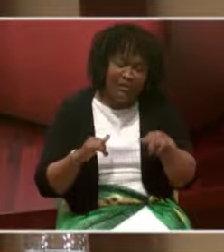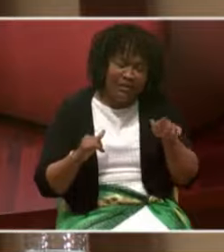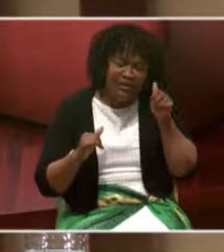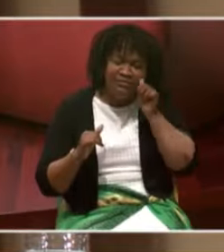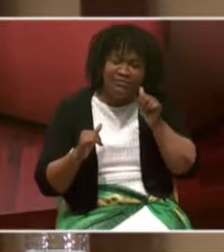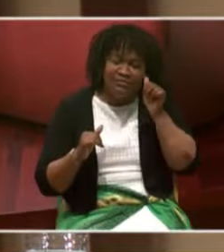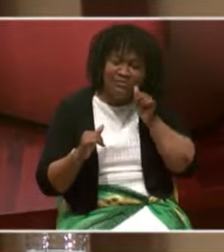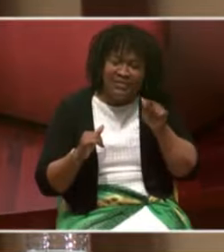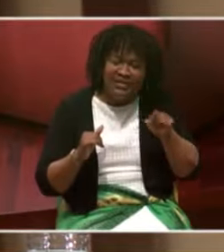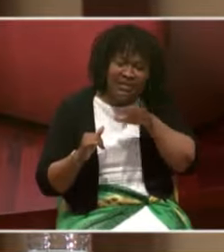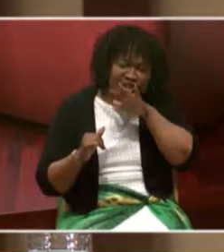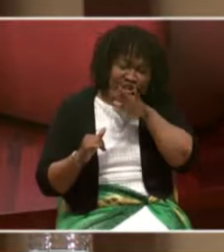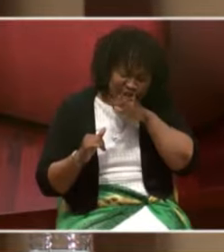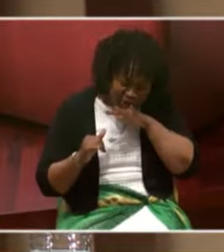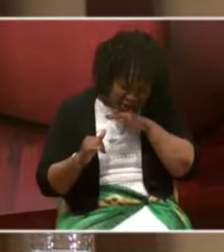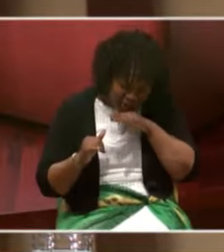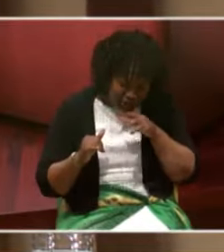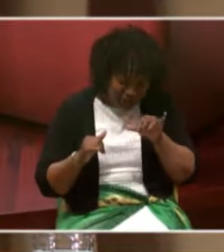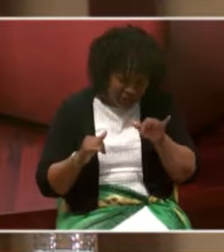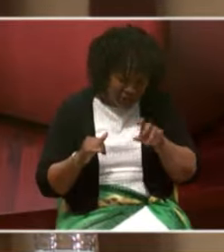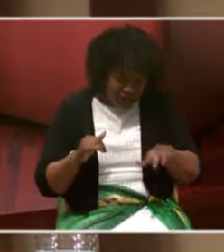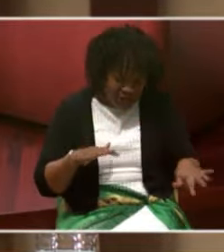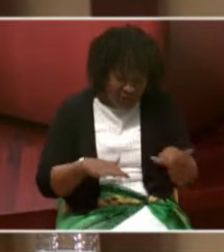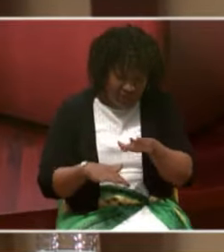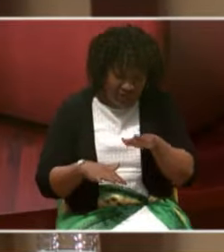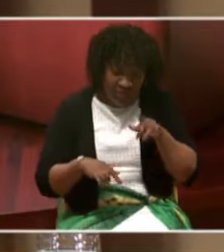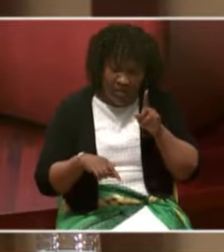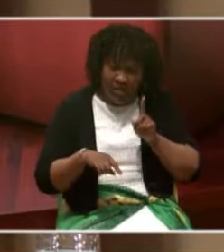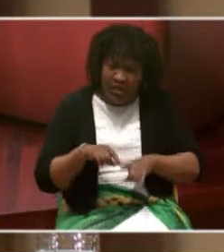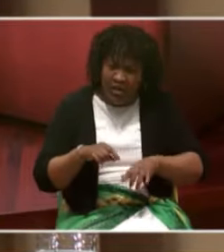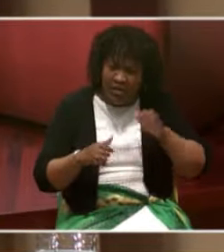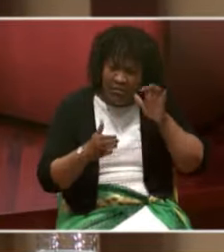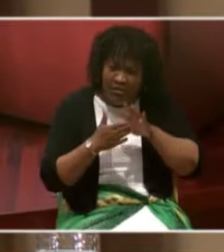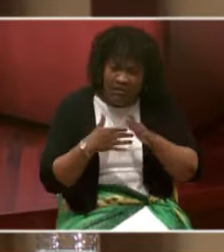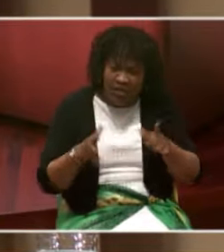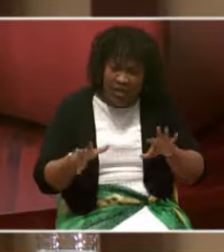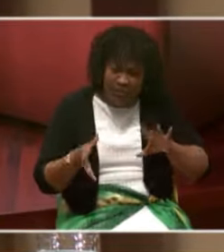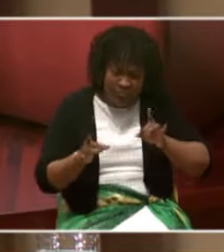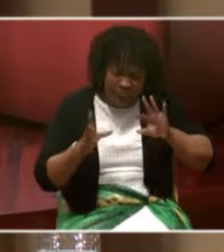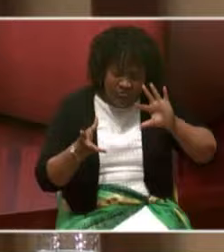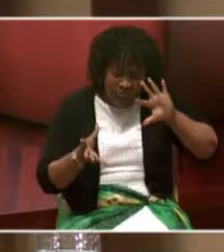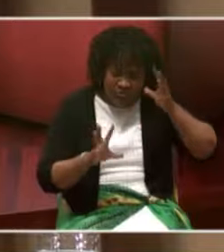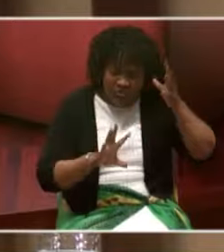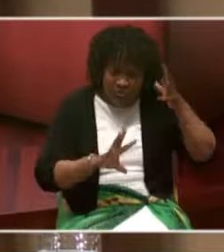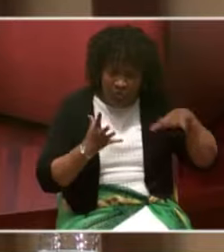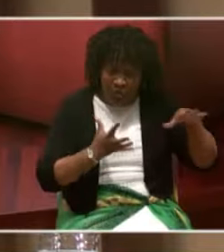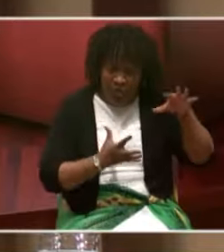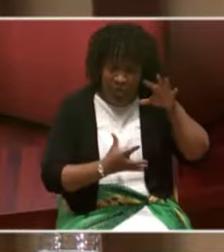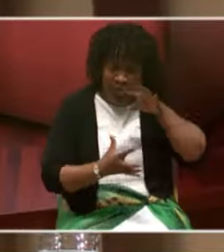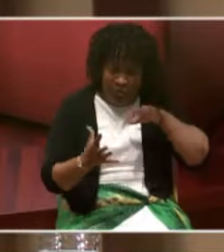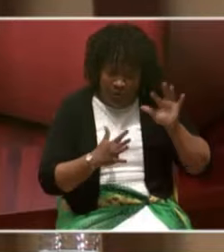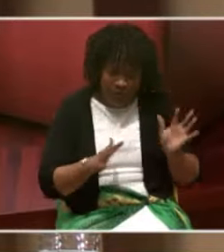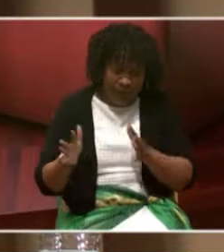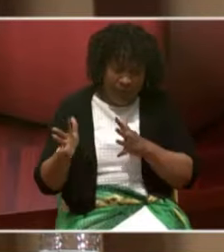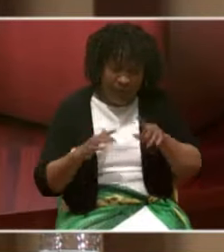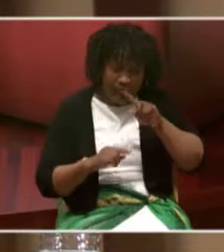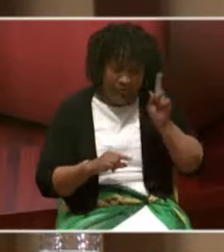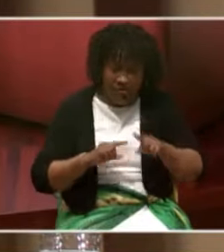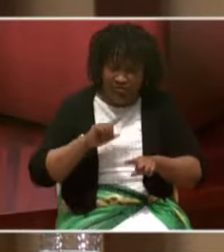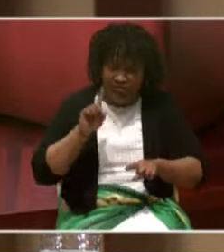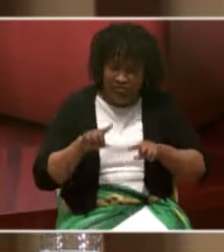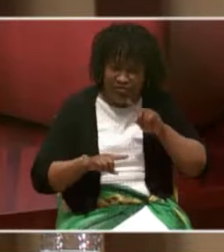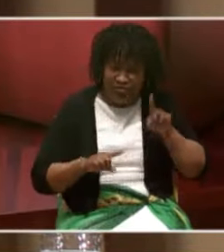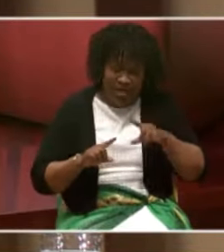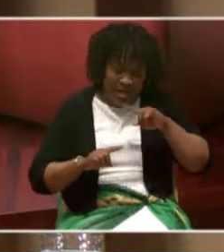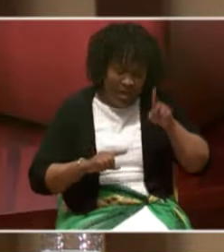Significant harm's way. Surely as you entered the bus station in Rock Hill, South Carolina,